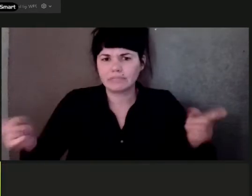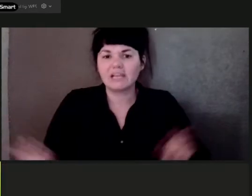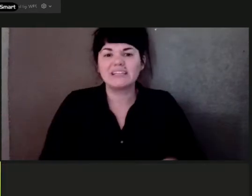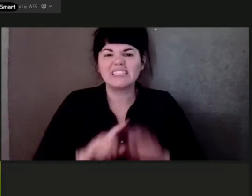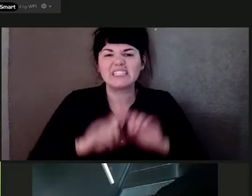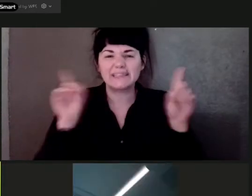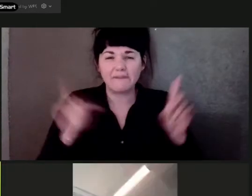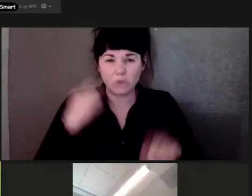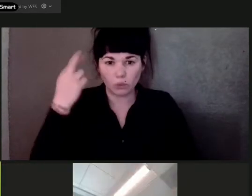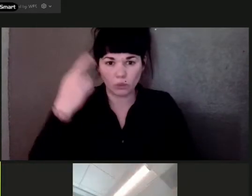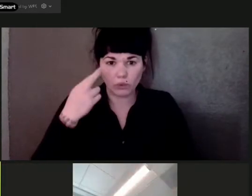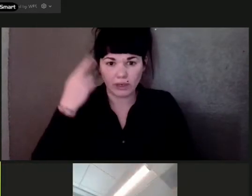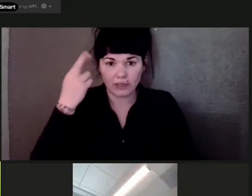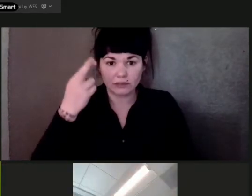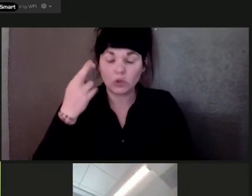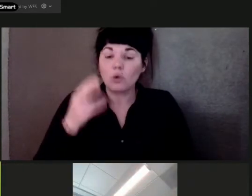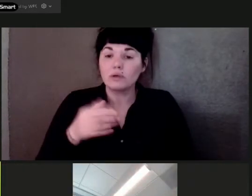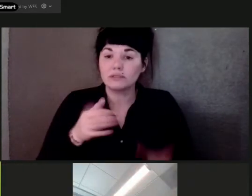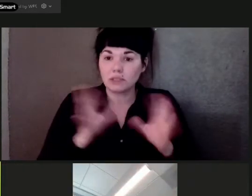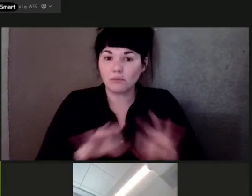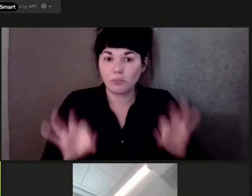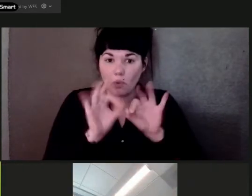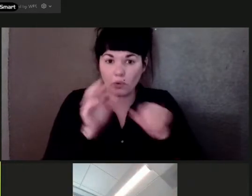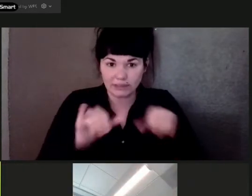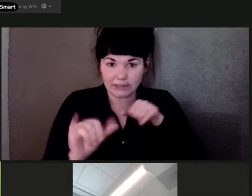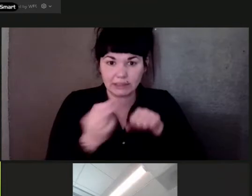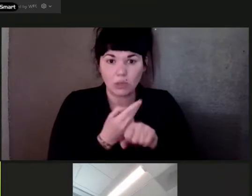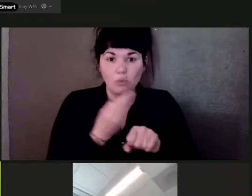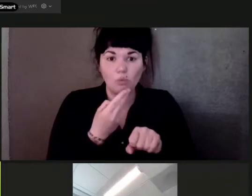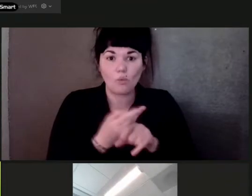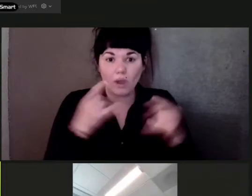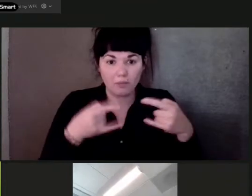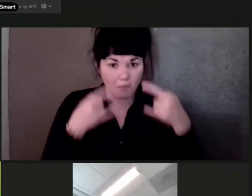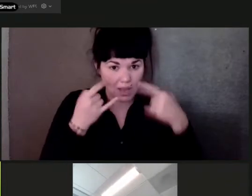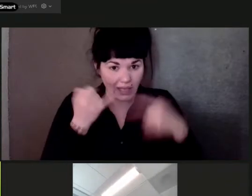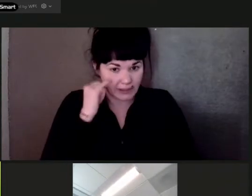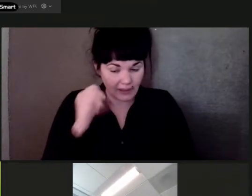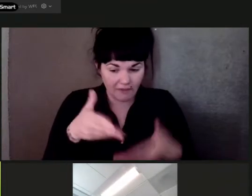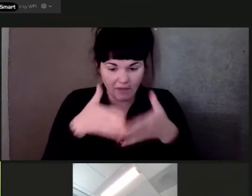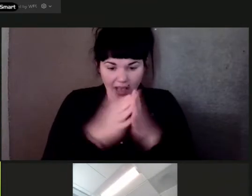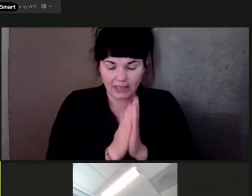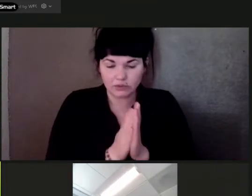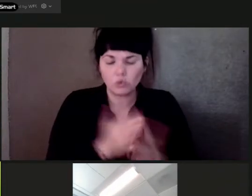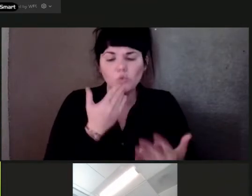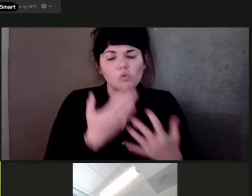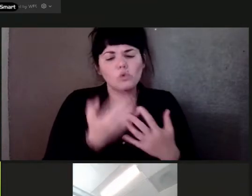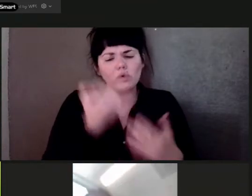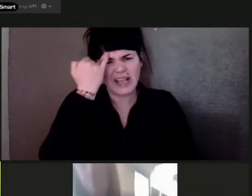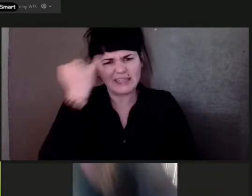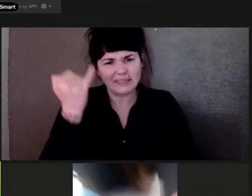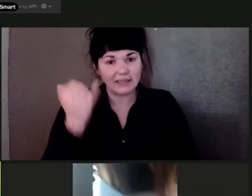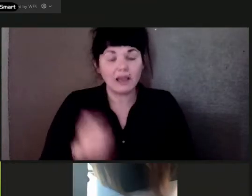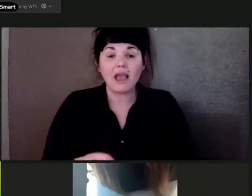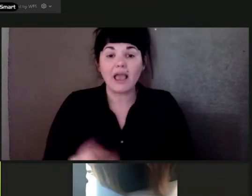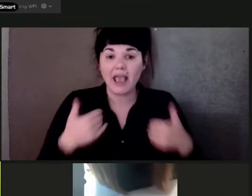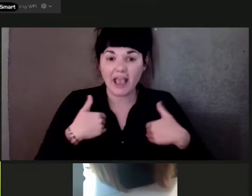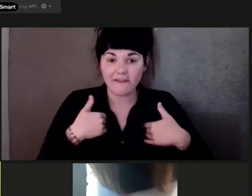And I loved your suggestion of taking a picture of your vaccine card so that we don't lose it.